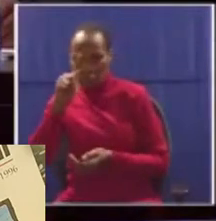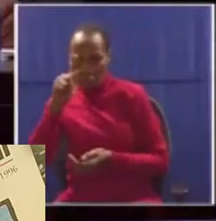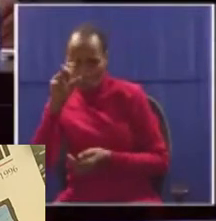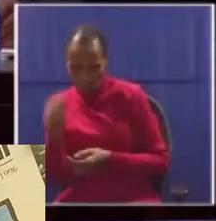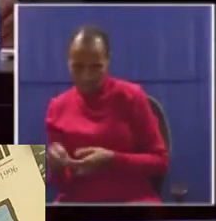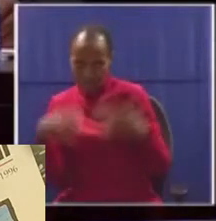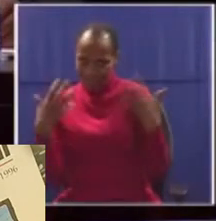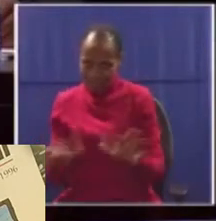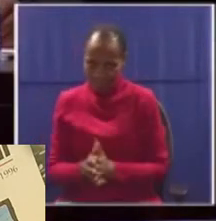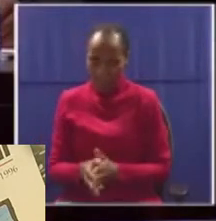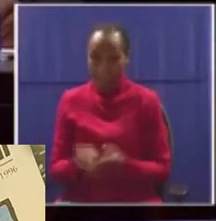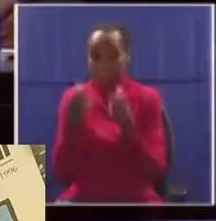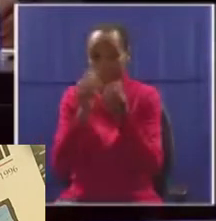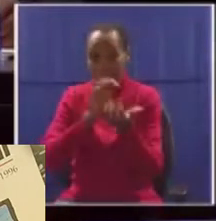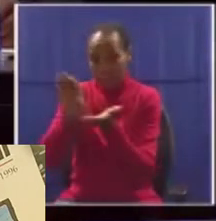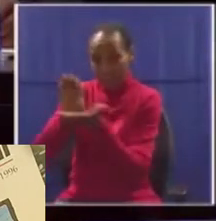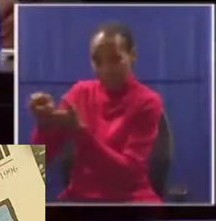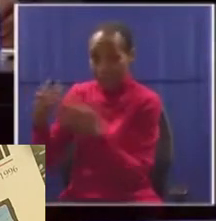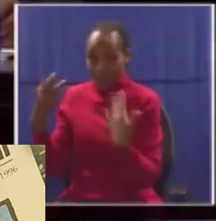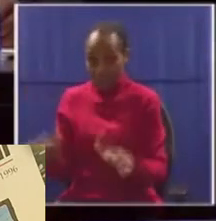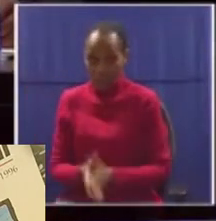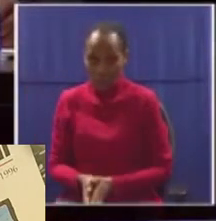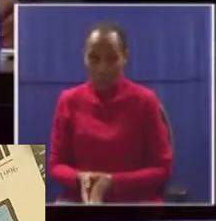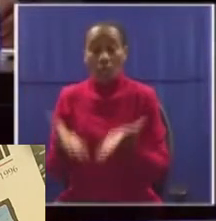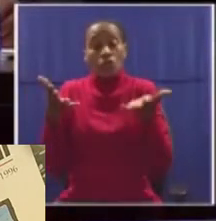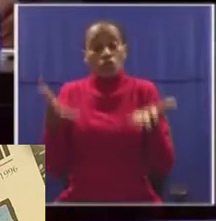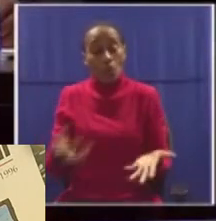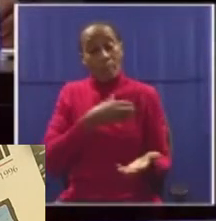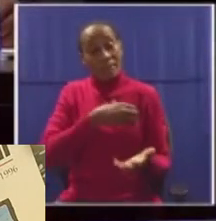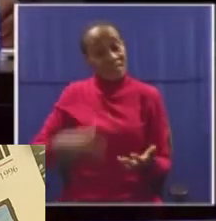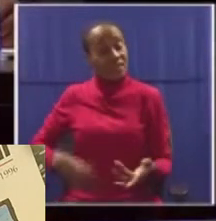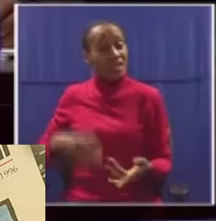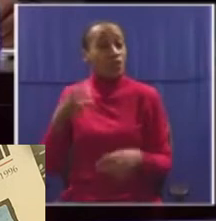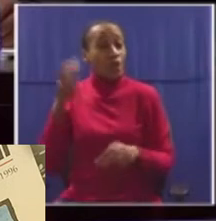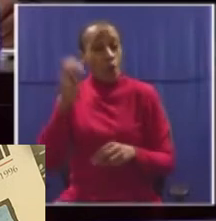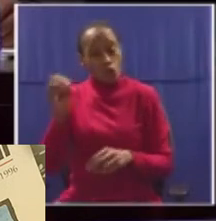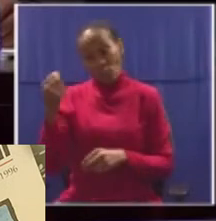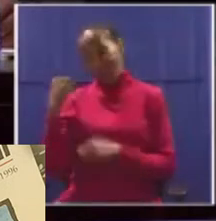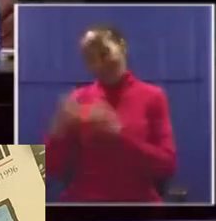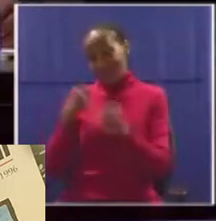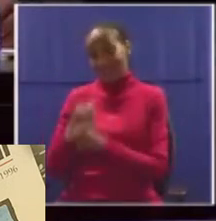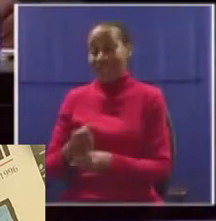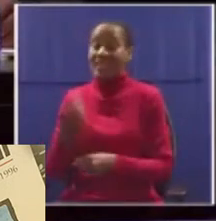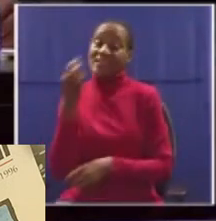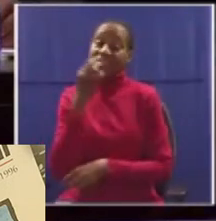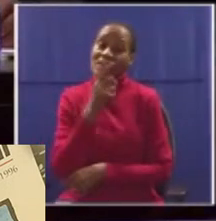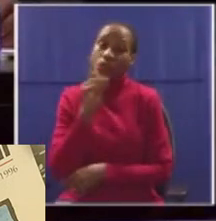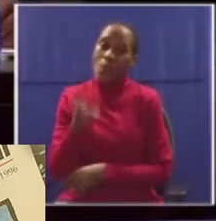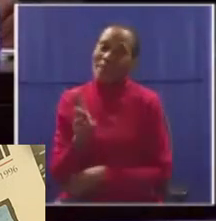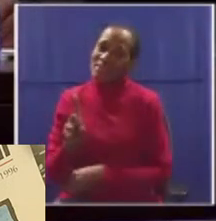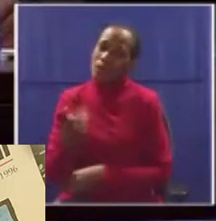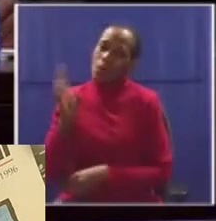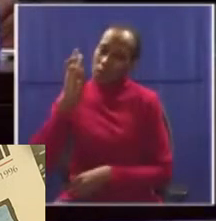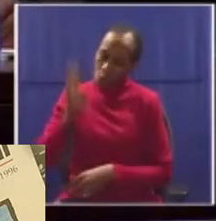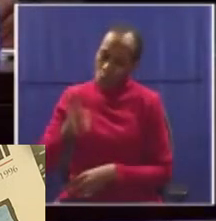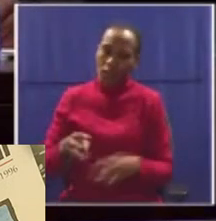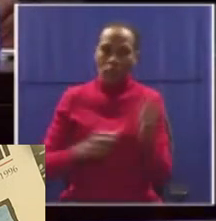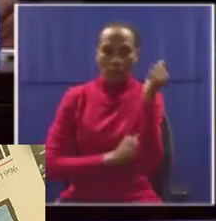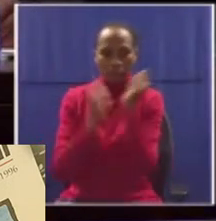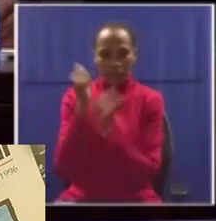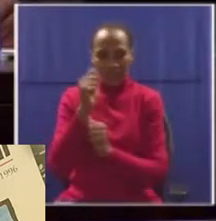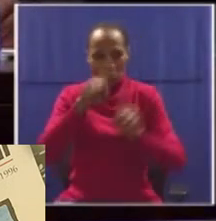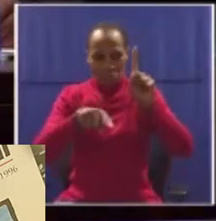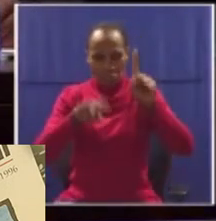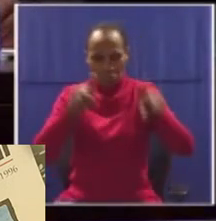that is the responding to what the president said when he addresses this house in October that we are going to strengthen these institutions